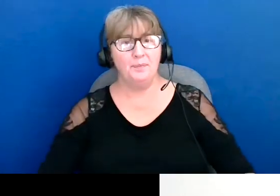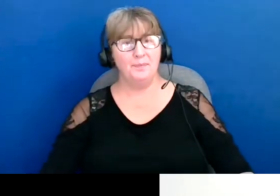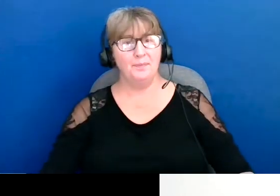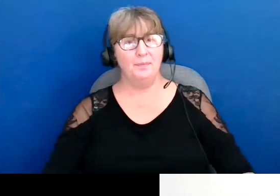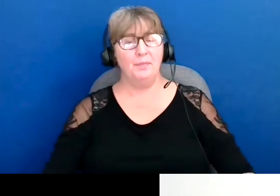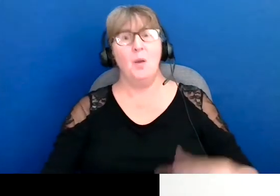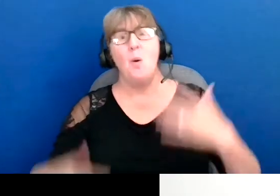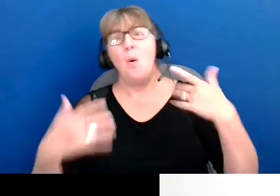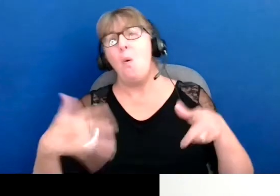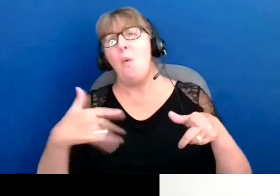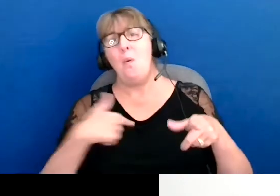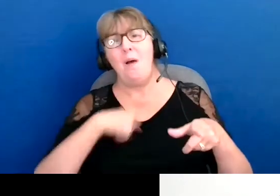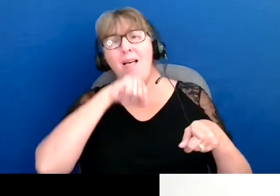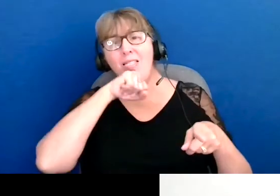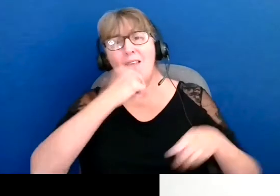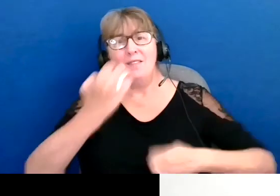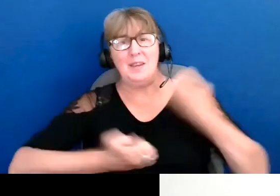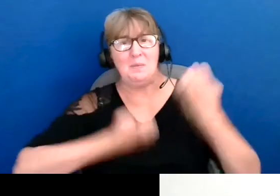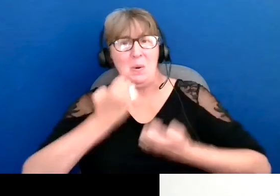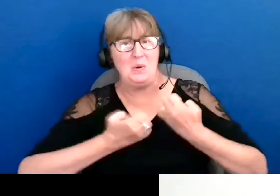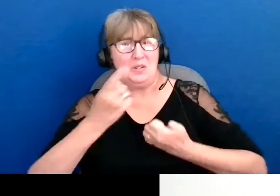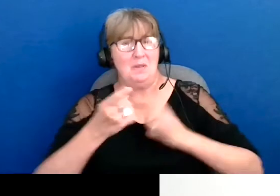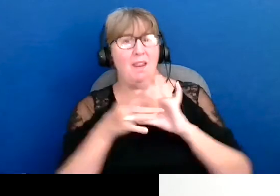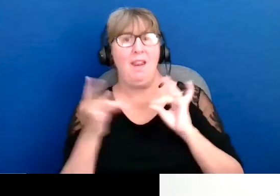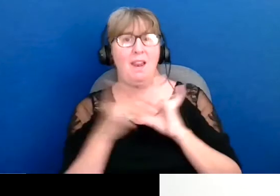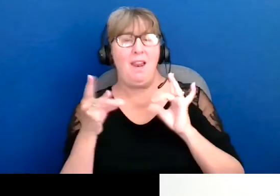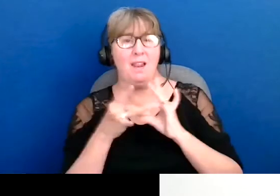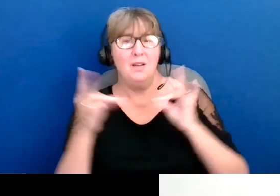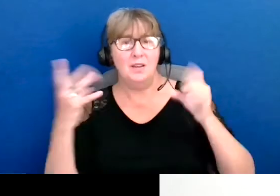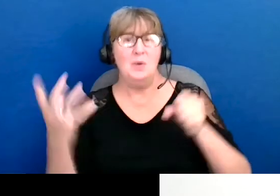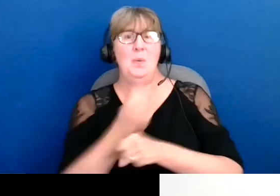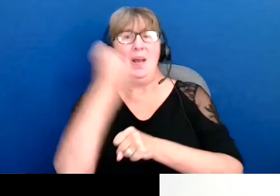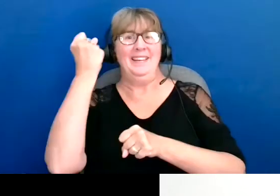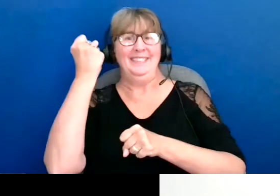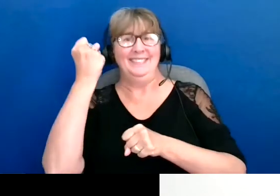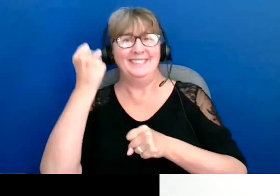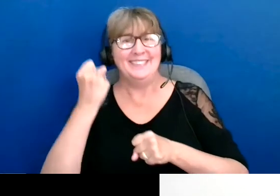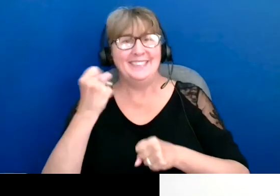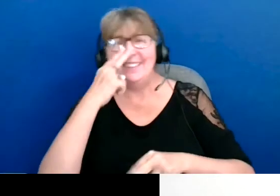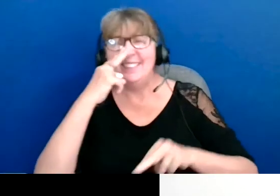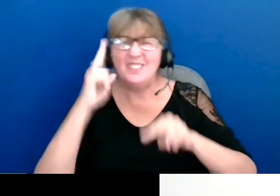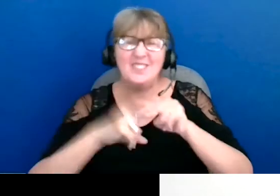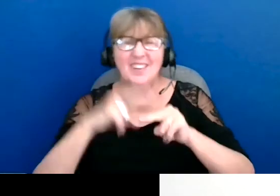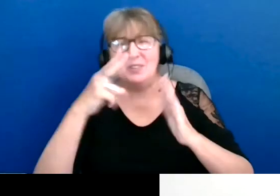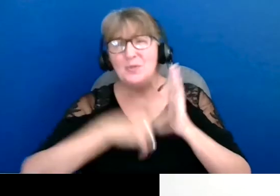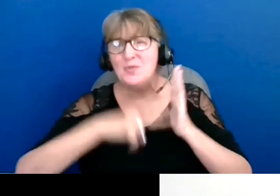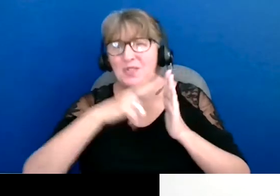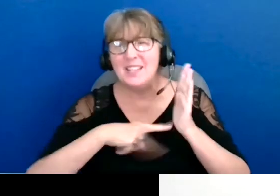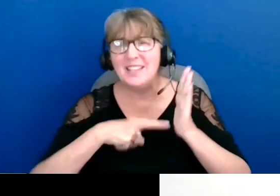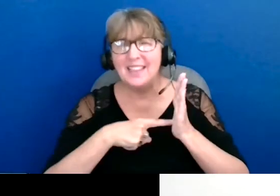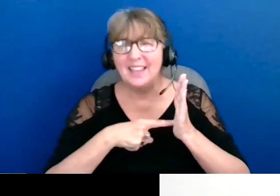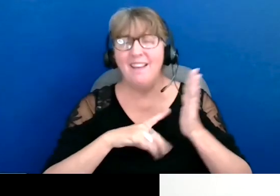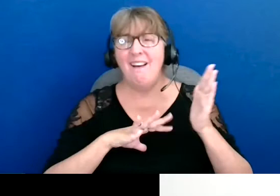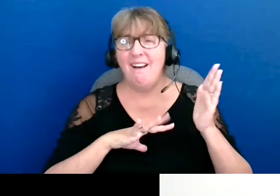I loved the emotion that you narrated when you finally won the case. It was so fun for me to read. I'd love